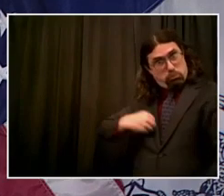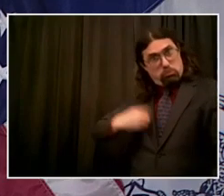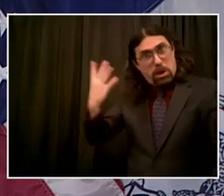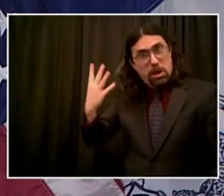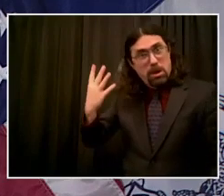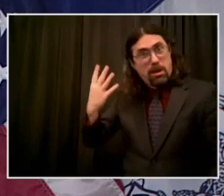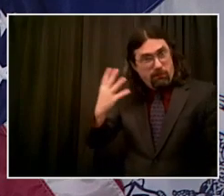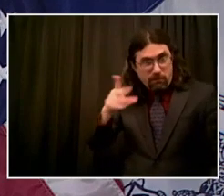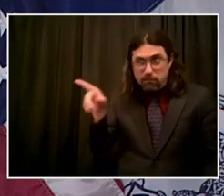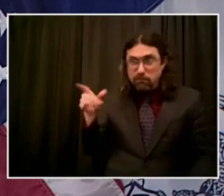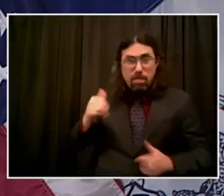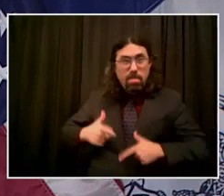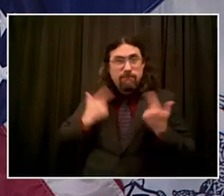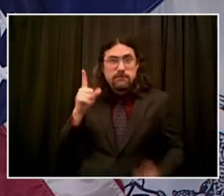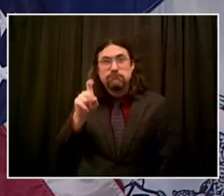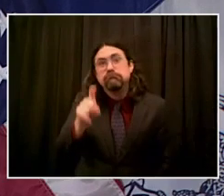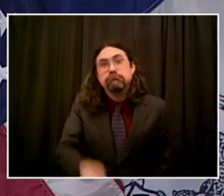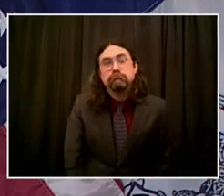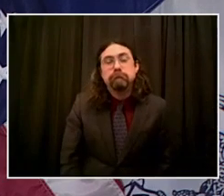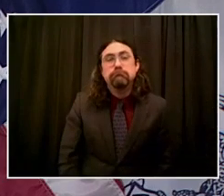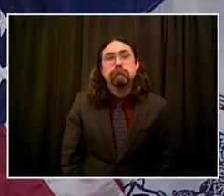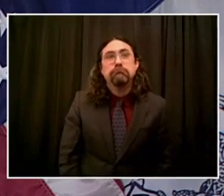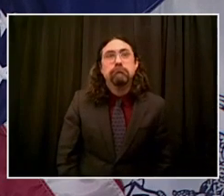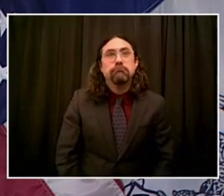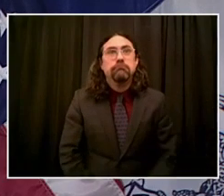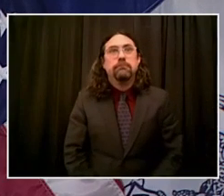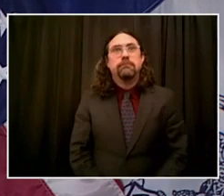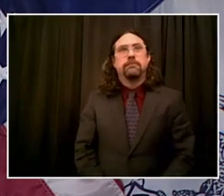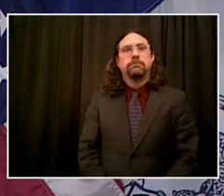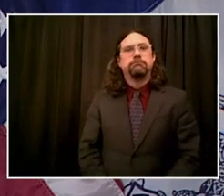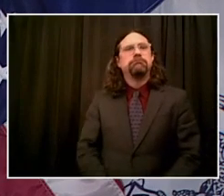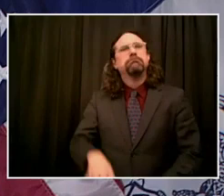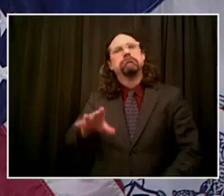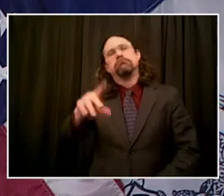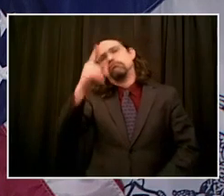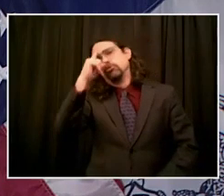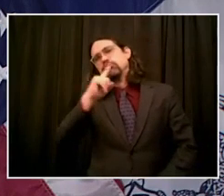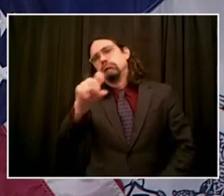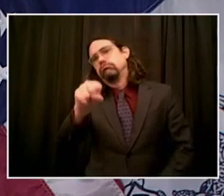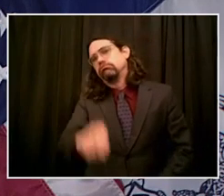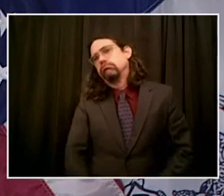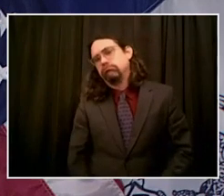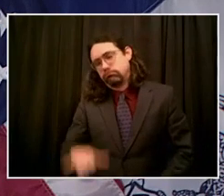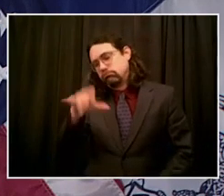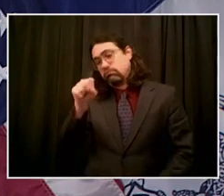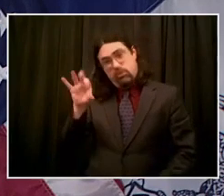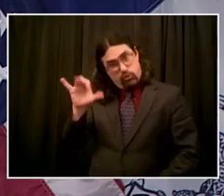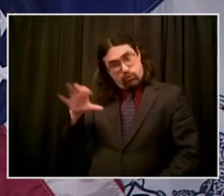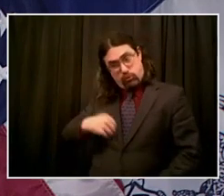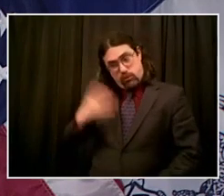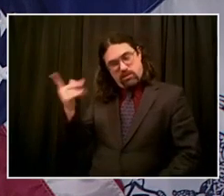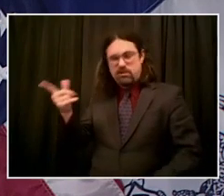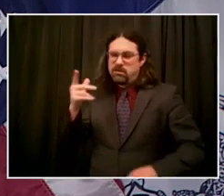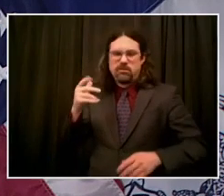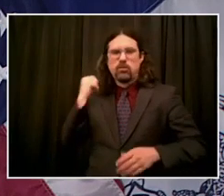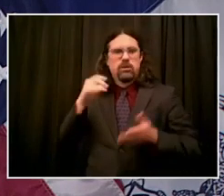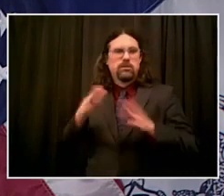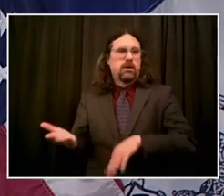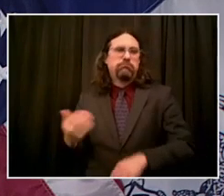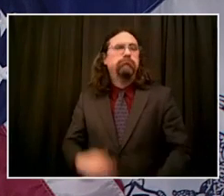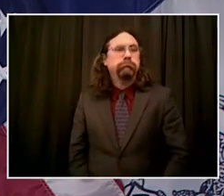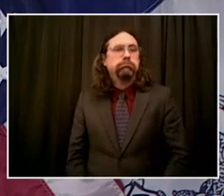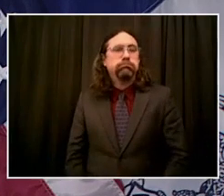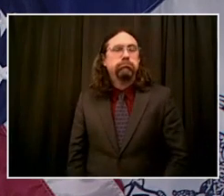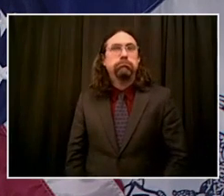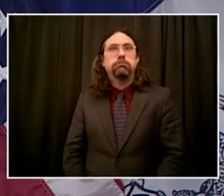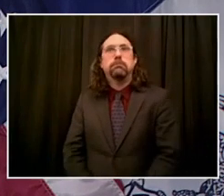have two questions. First, if I have a business in New York City right now that is eligible